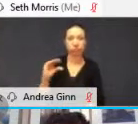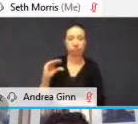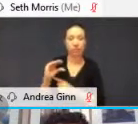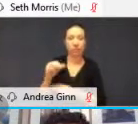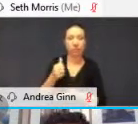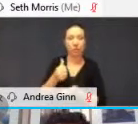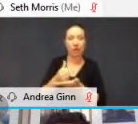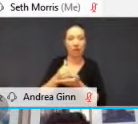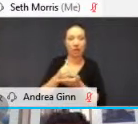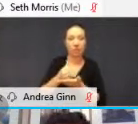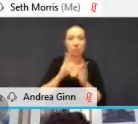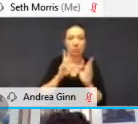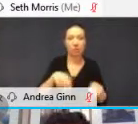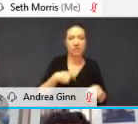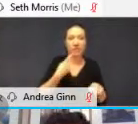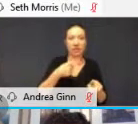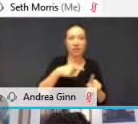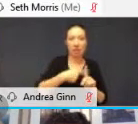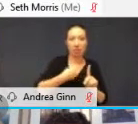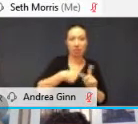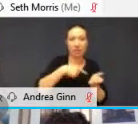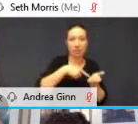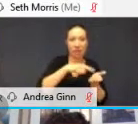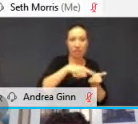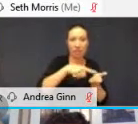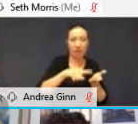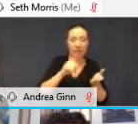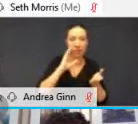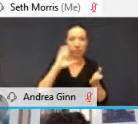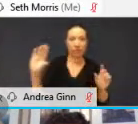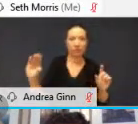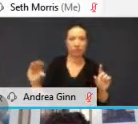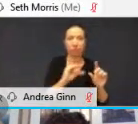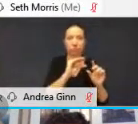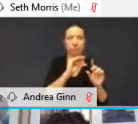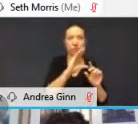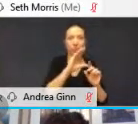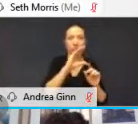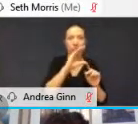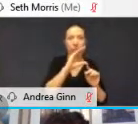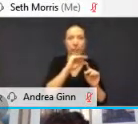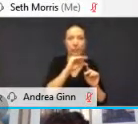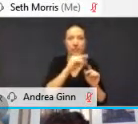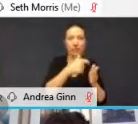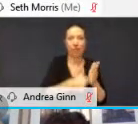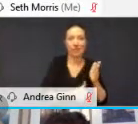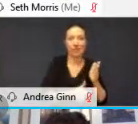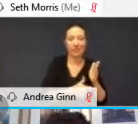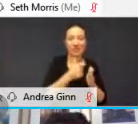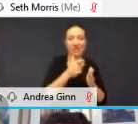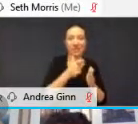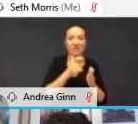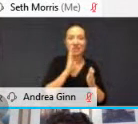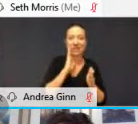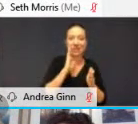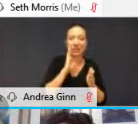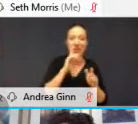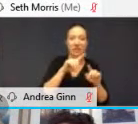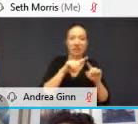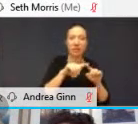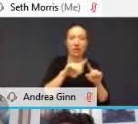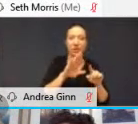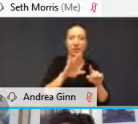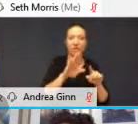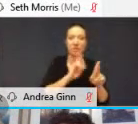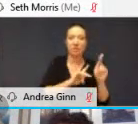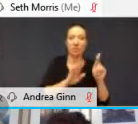premium. They are income-based for individuals between 0 and 400% of the federal